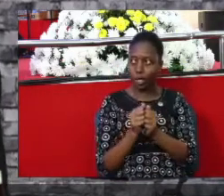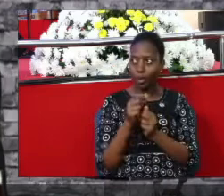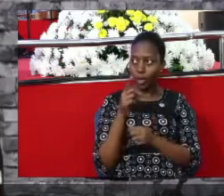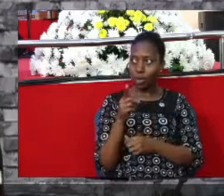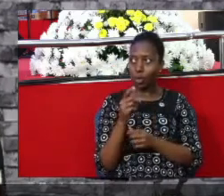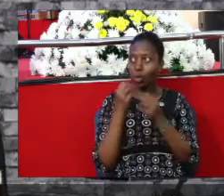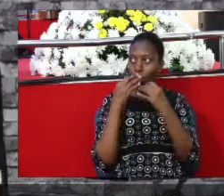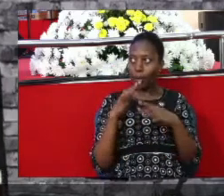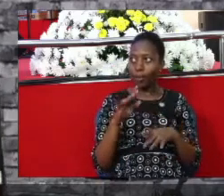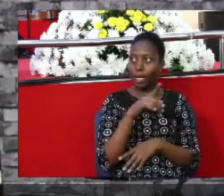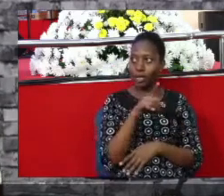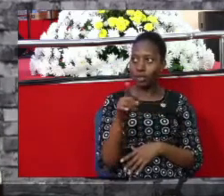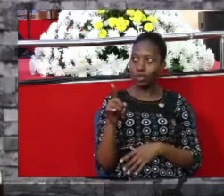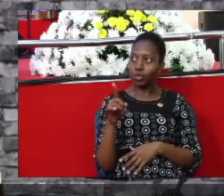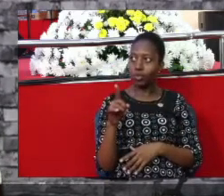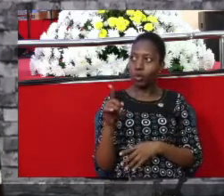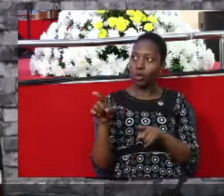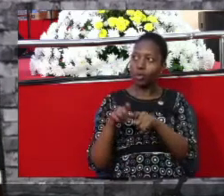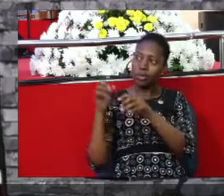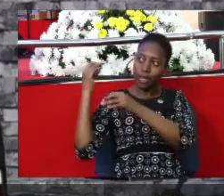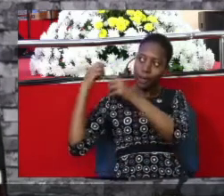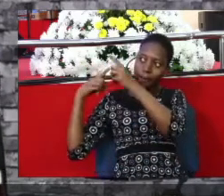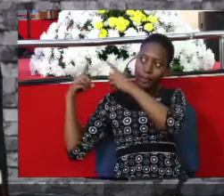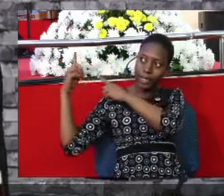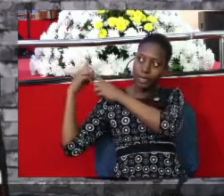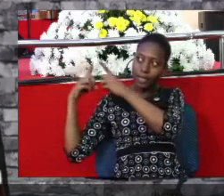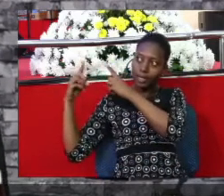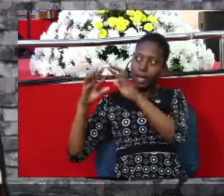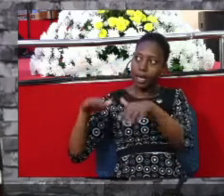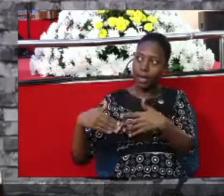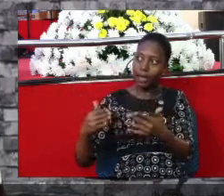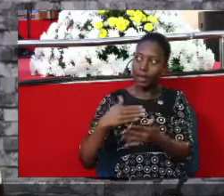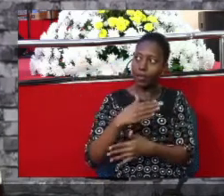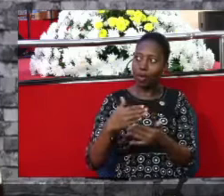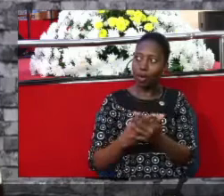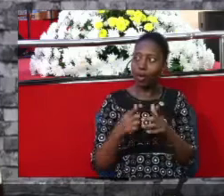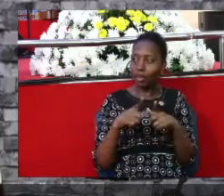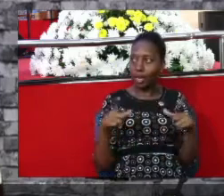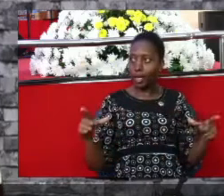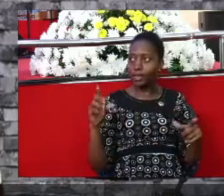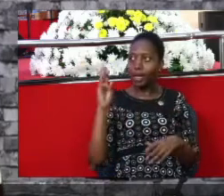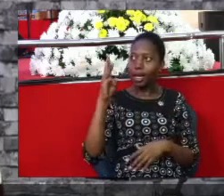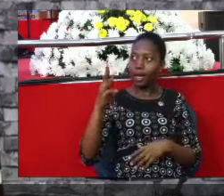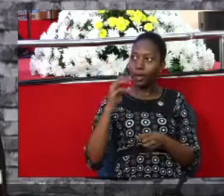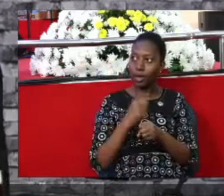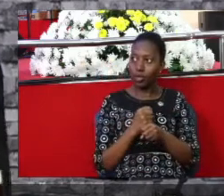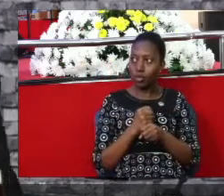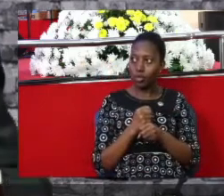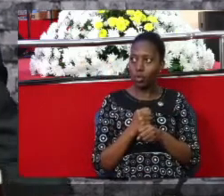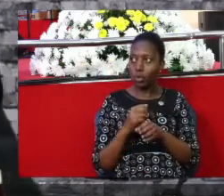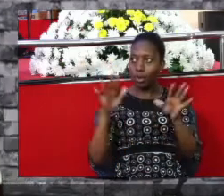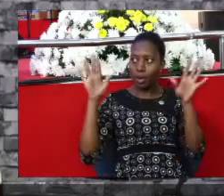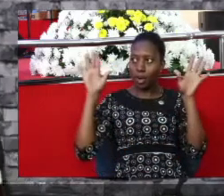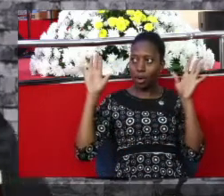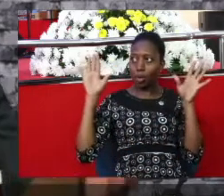you and your descendants, I give all this land. And I will perform the